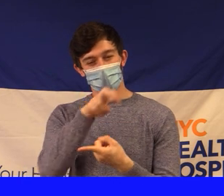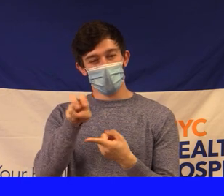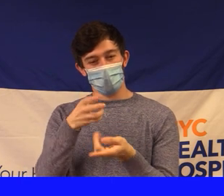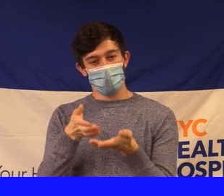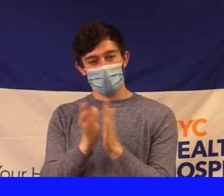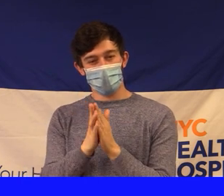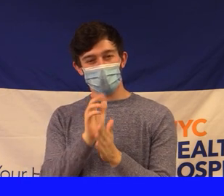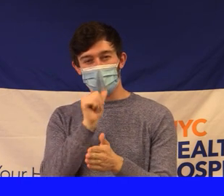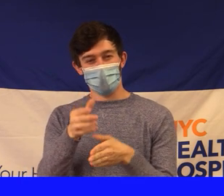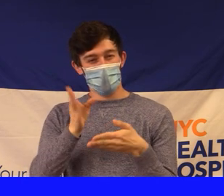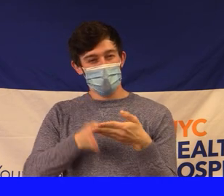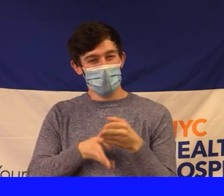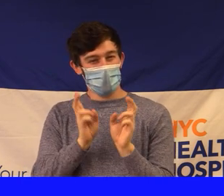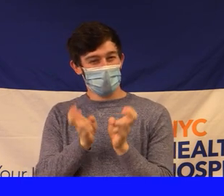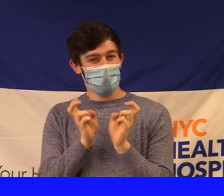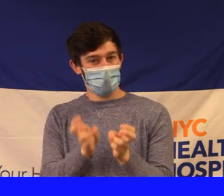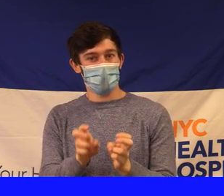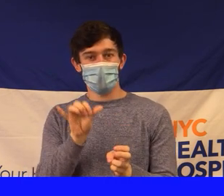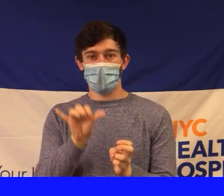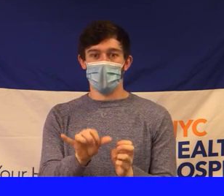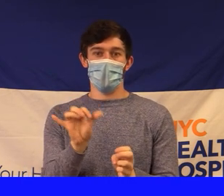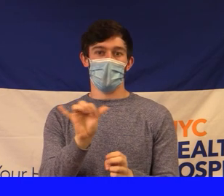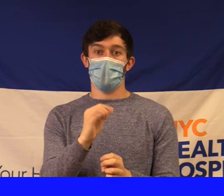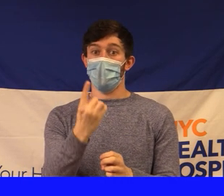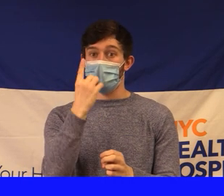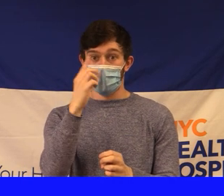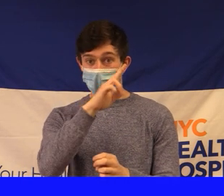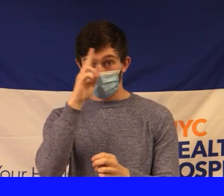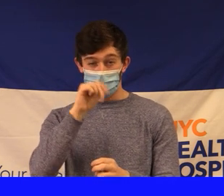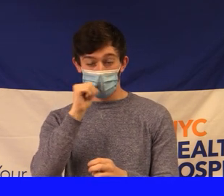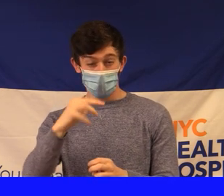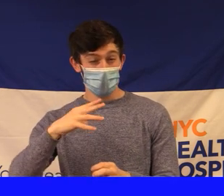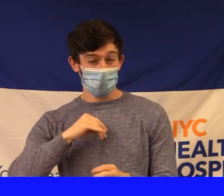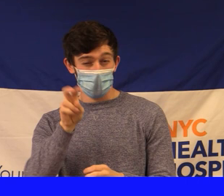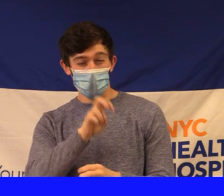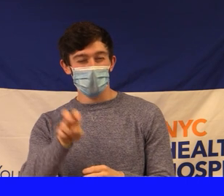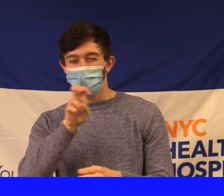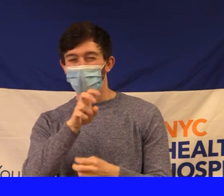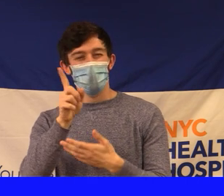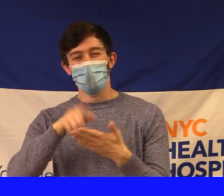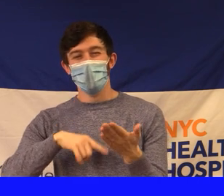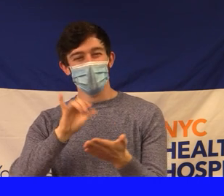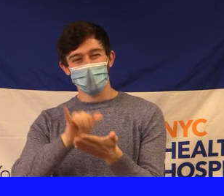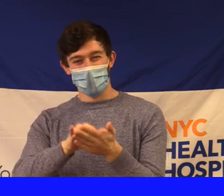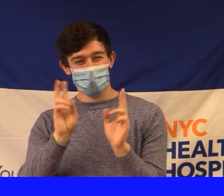completed? Is that like if one hospital won't accept the transfer? What does that mean?